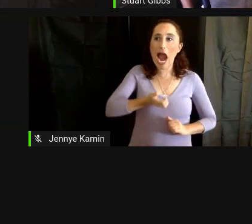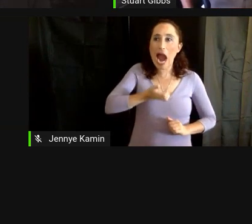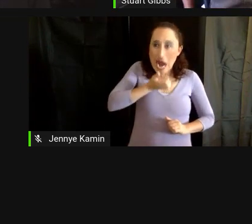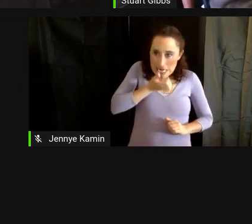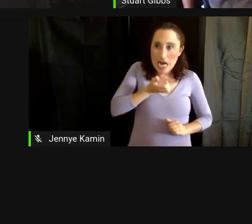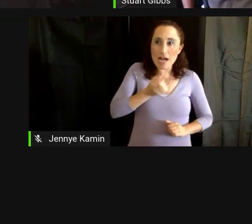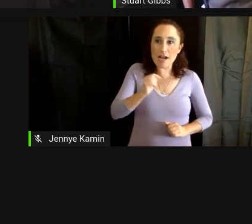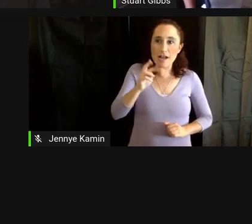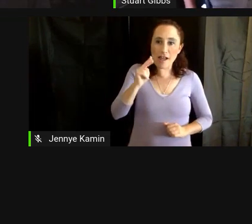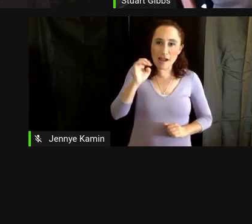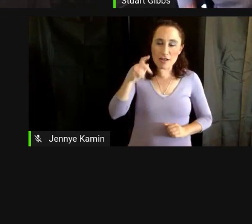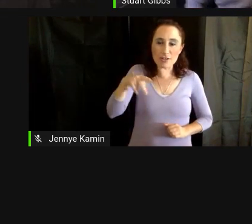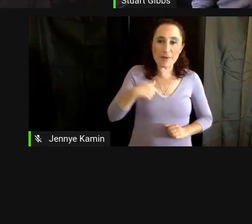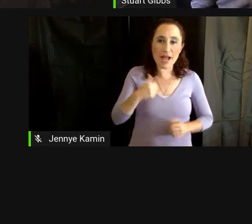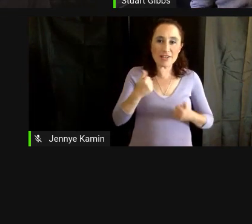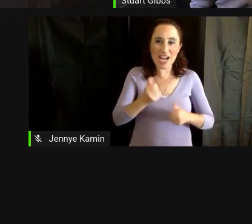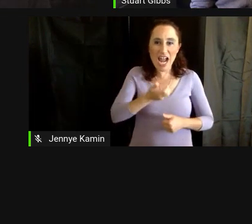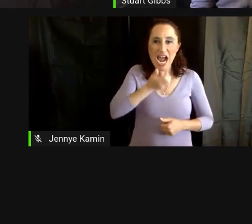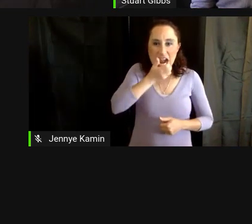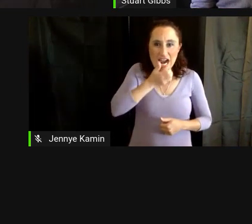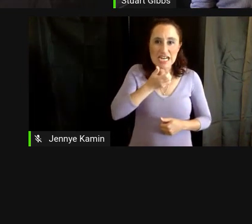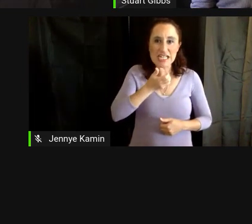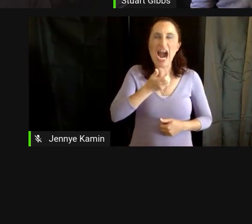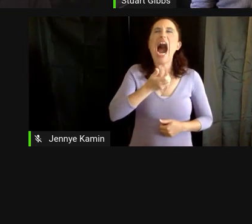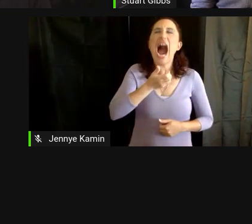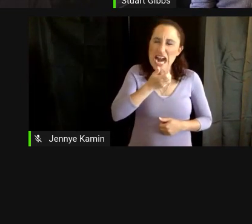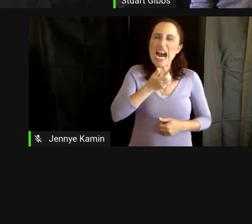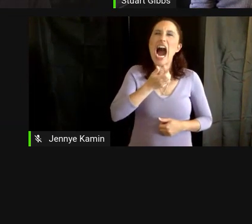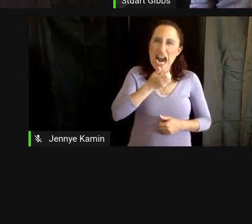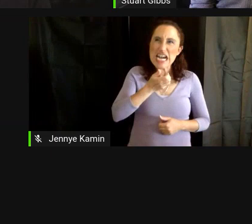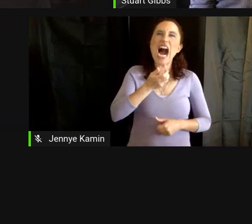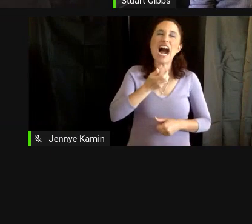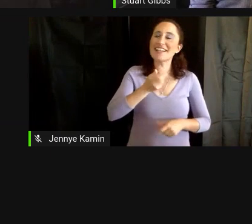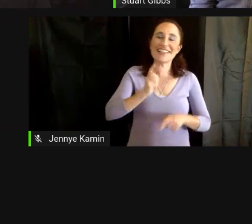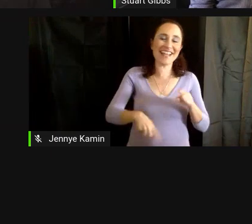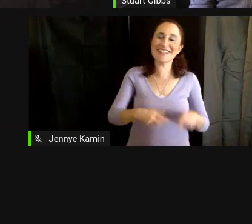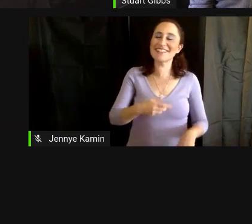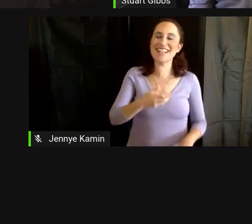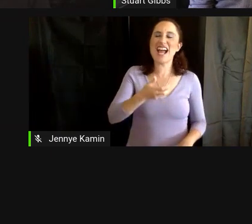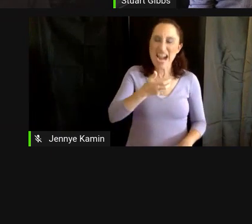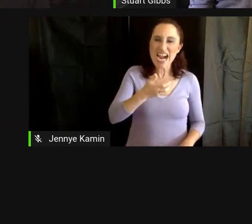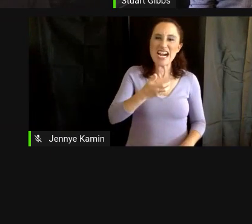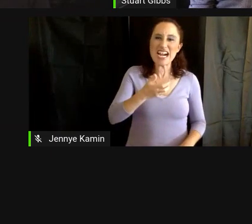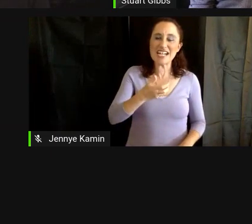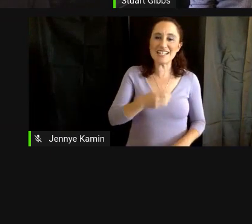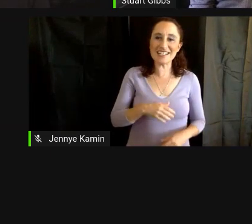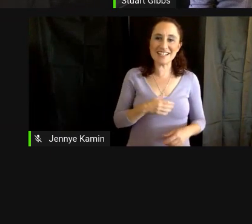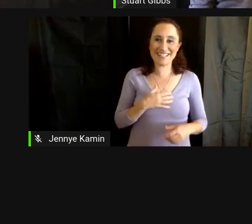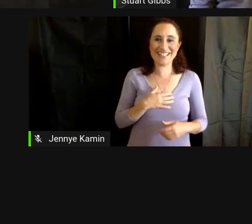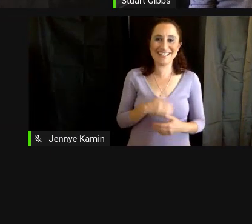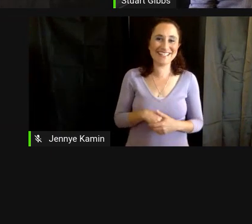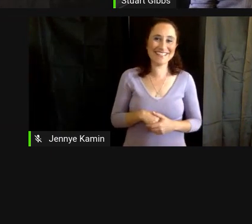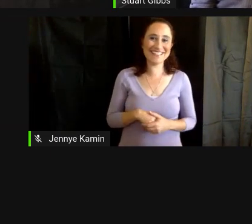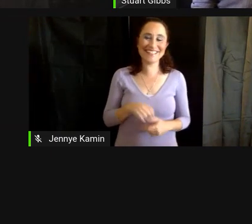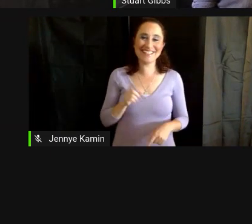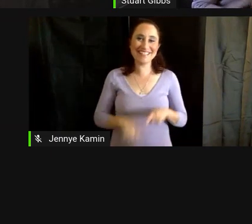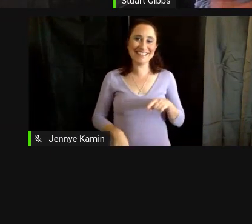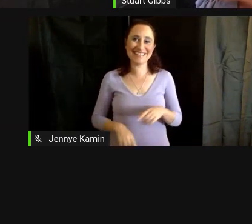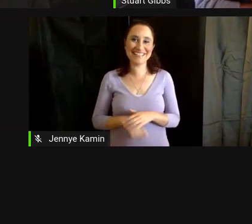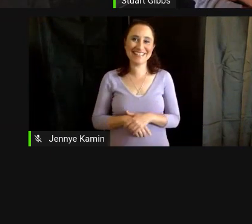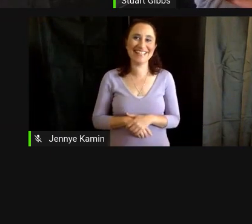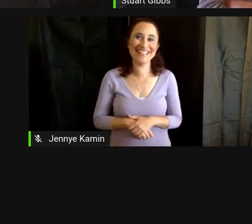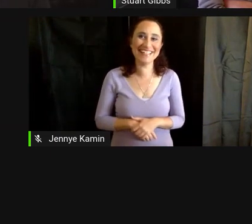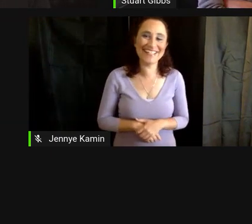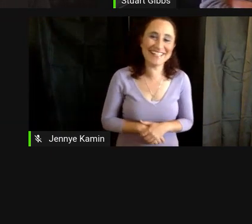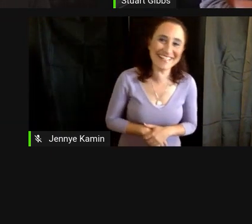to actually take a bite out of it, and it's really hard, and I can't. I was just going to go like, but I couldn't do